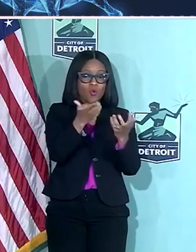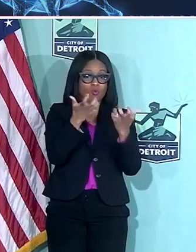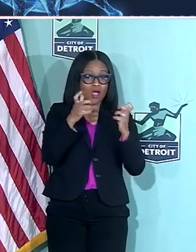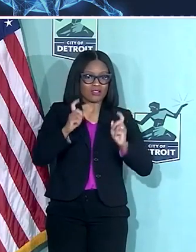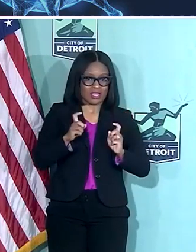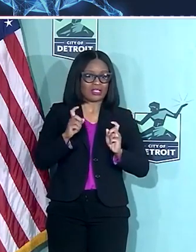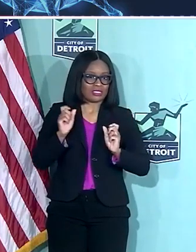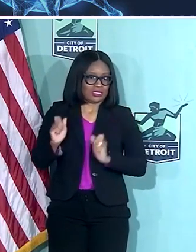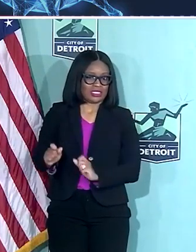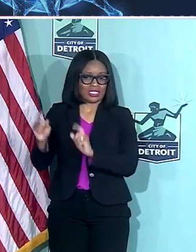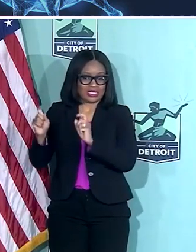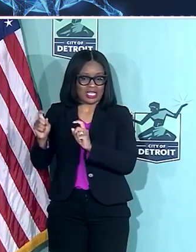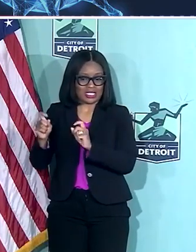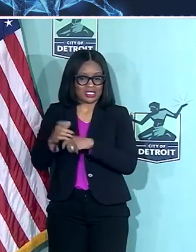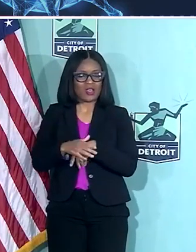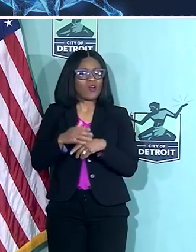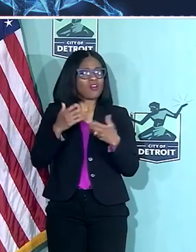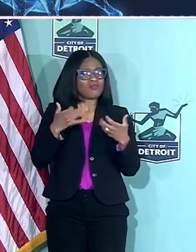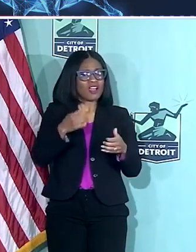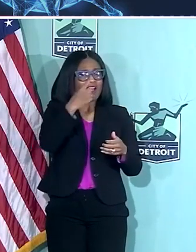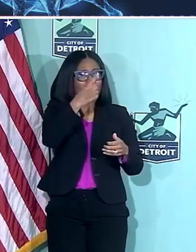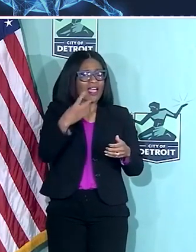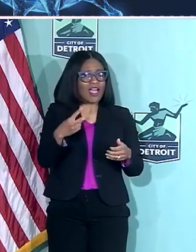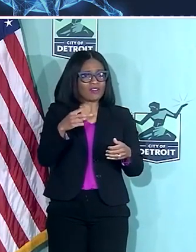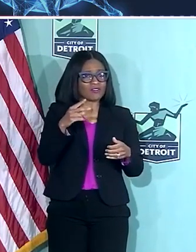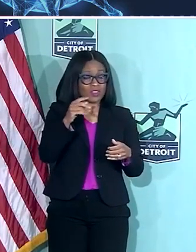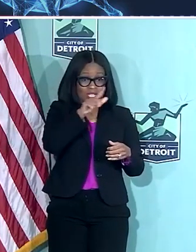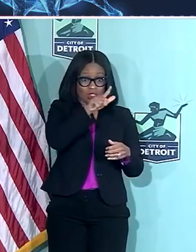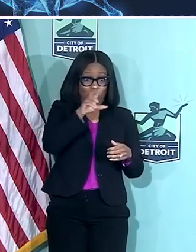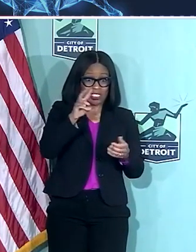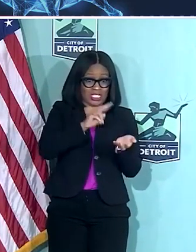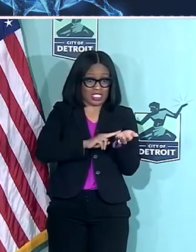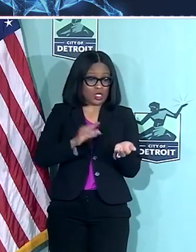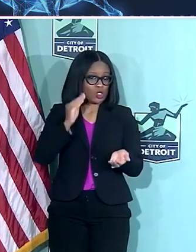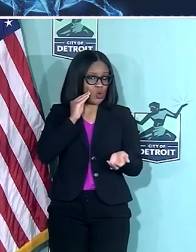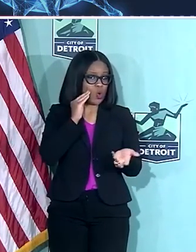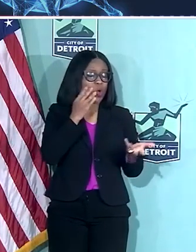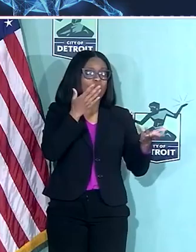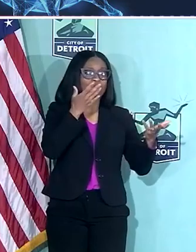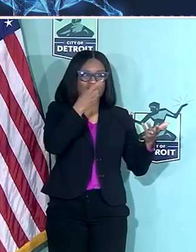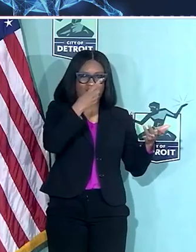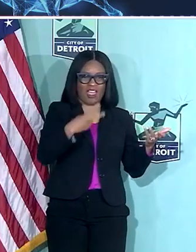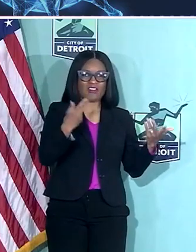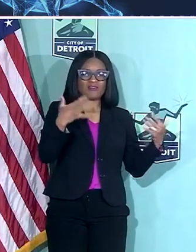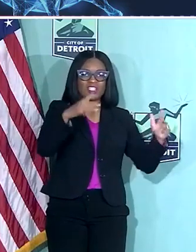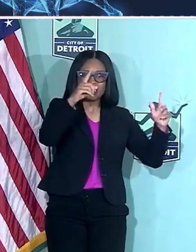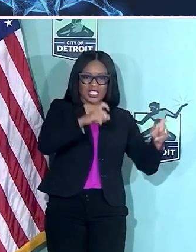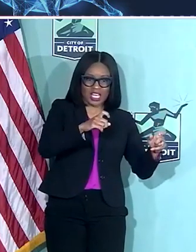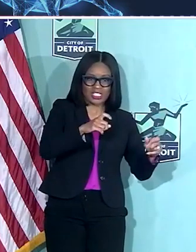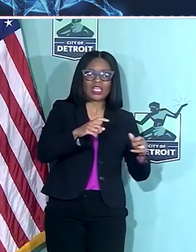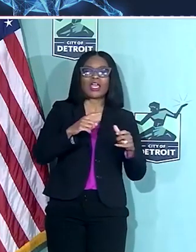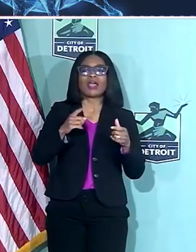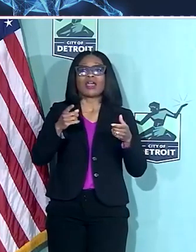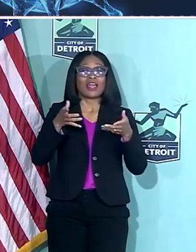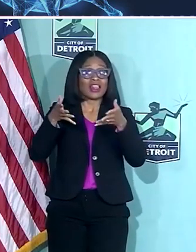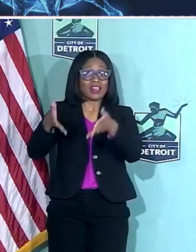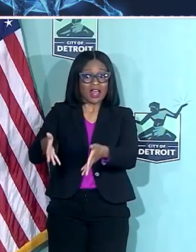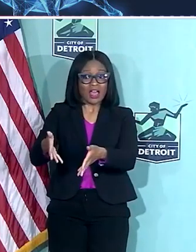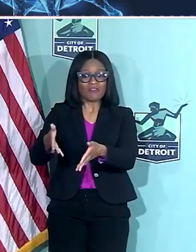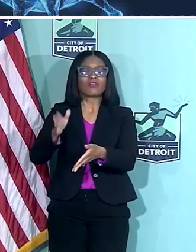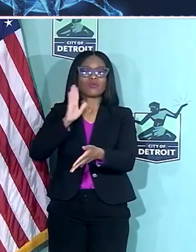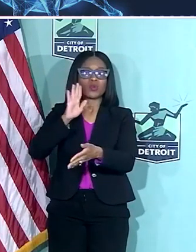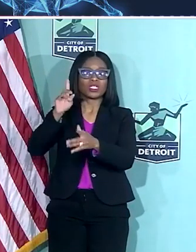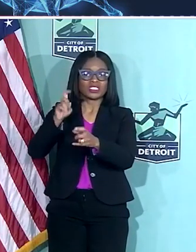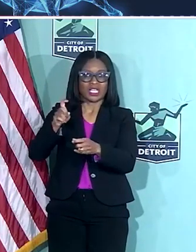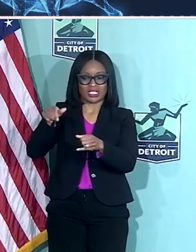we've already retested half of the 26 nursing homes, as the mayor mentioned, and we are planning to retest the remaining by the end of